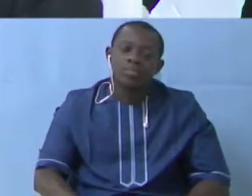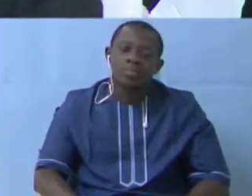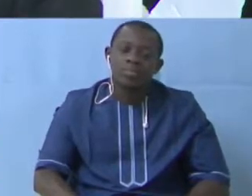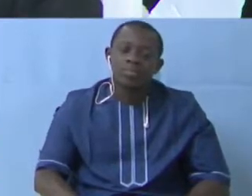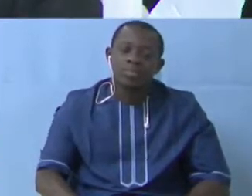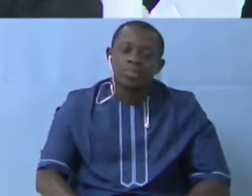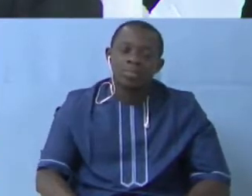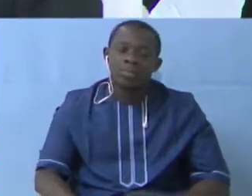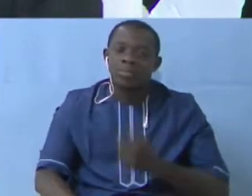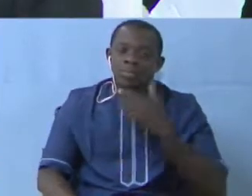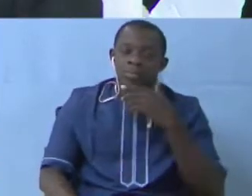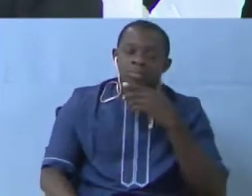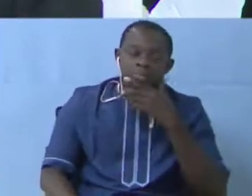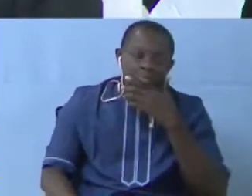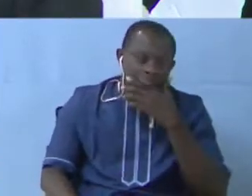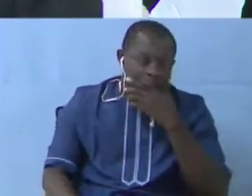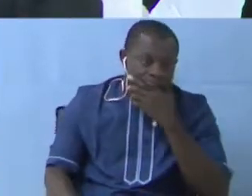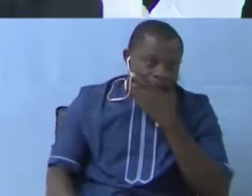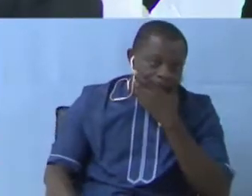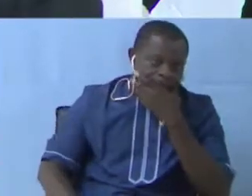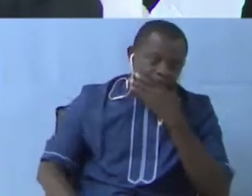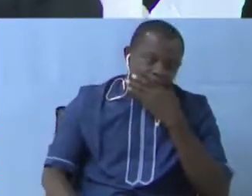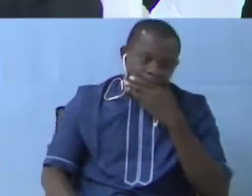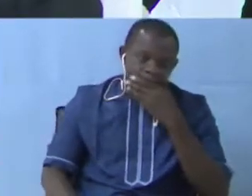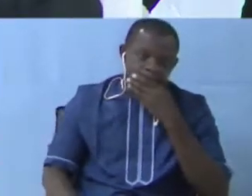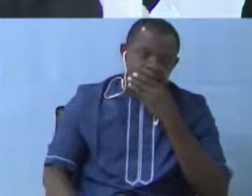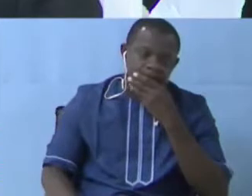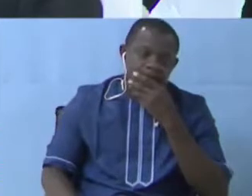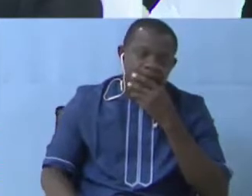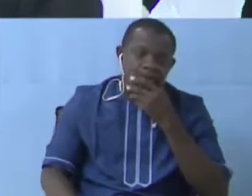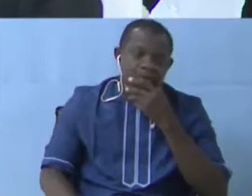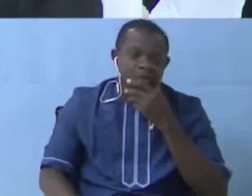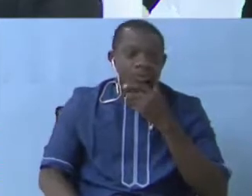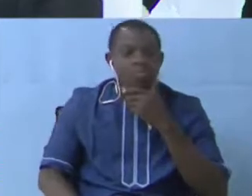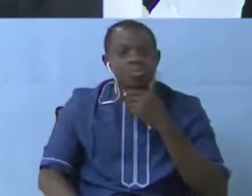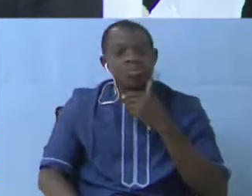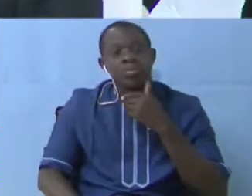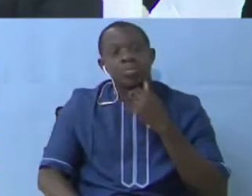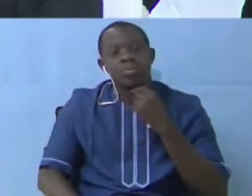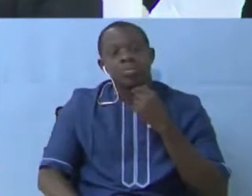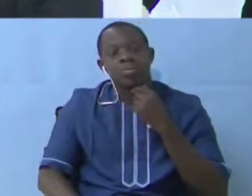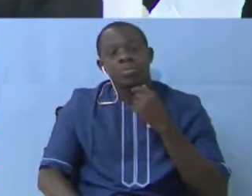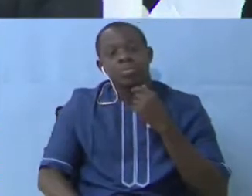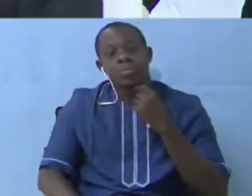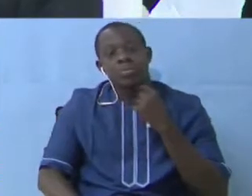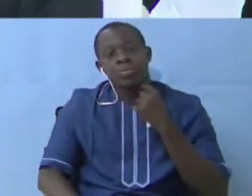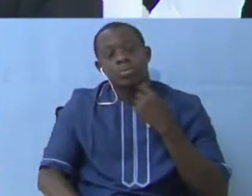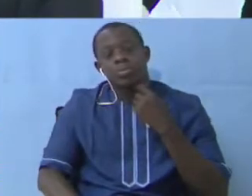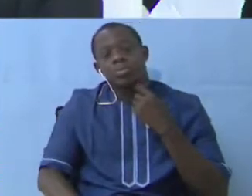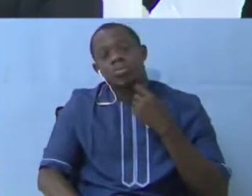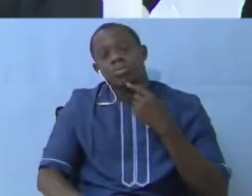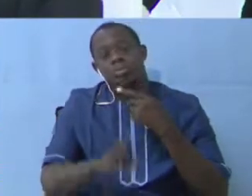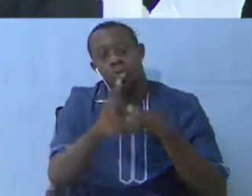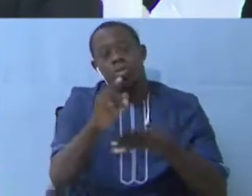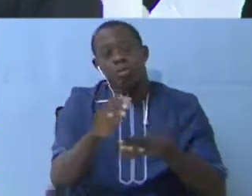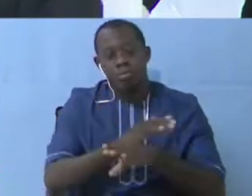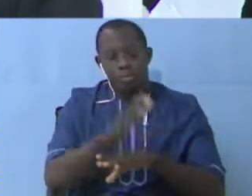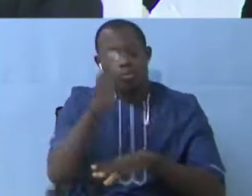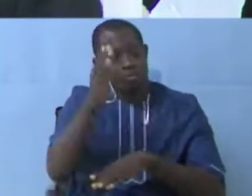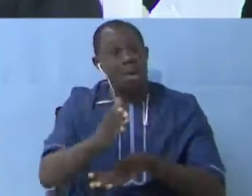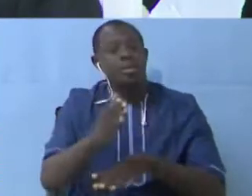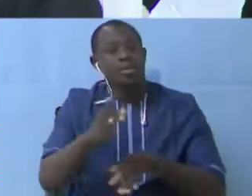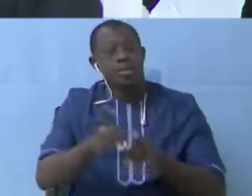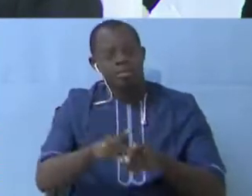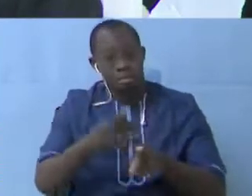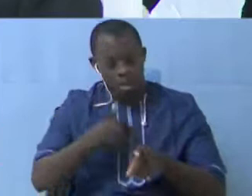mun a indi tiitaange ak ragal ci biir réew mi. You were absolutely right. I was in New York when the